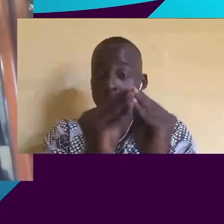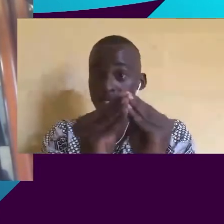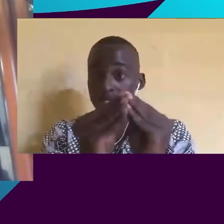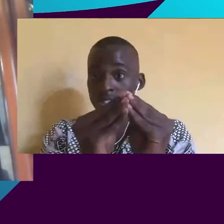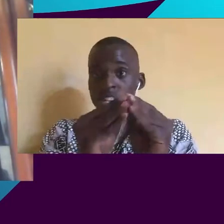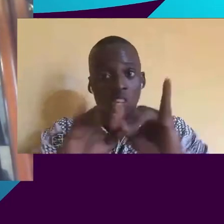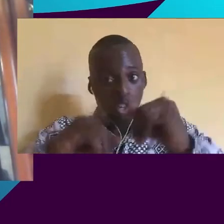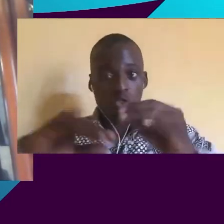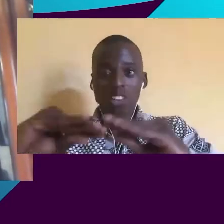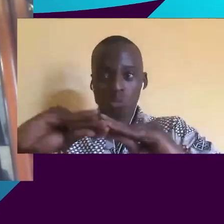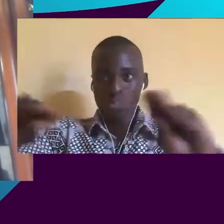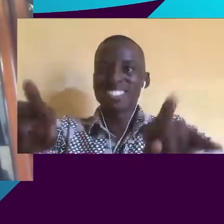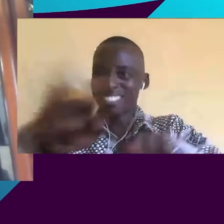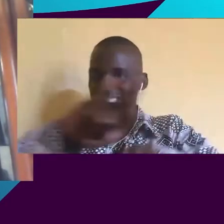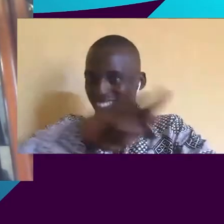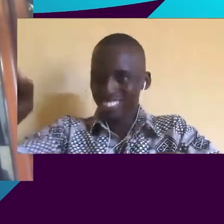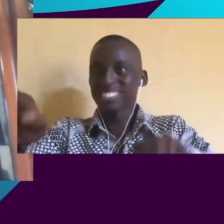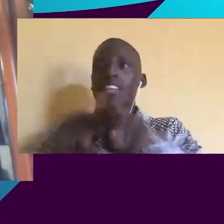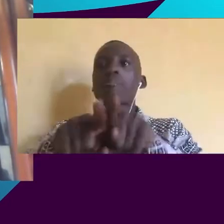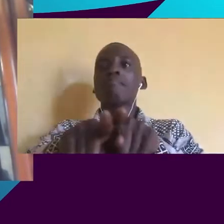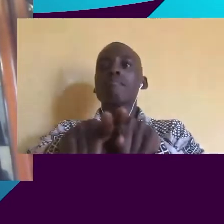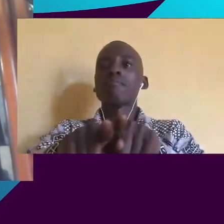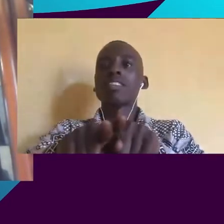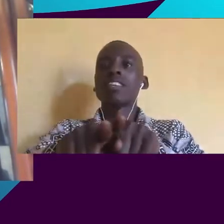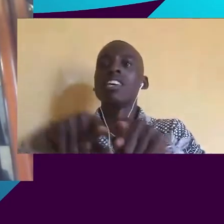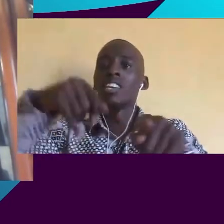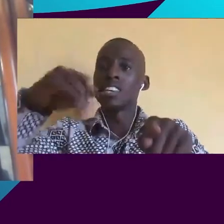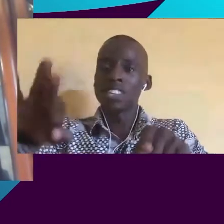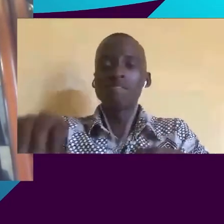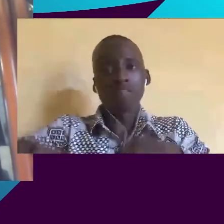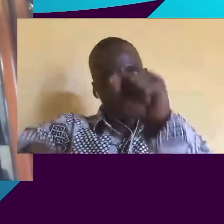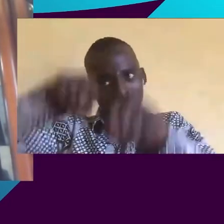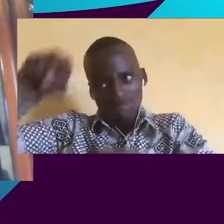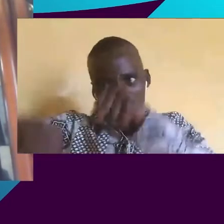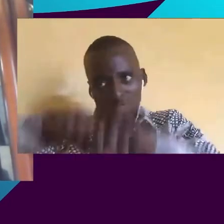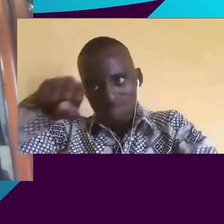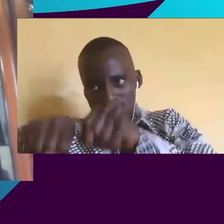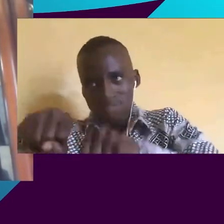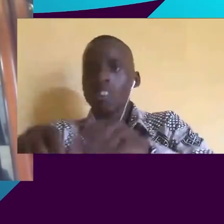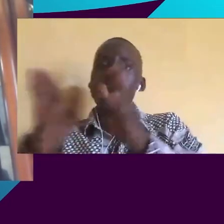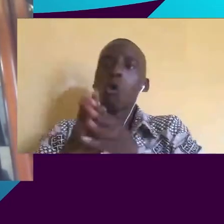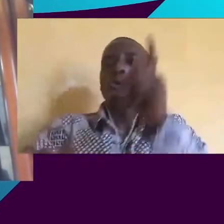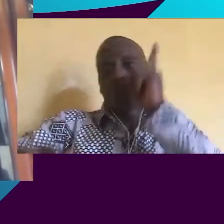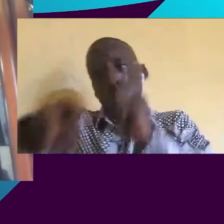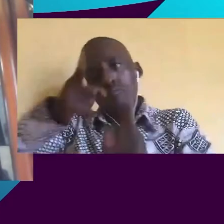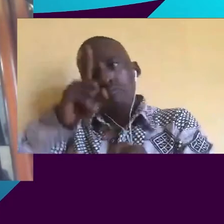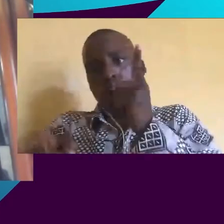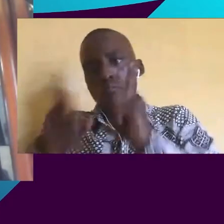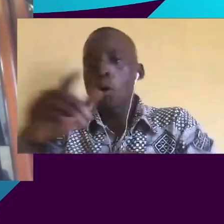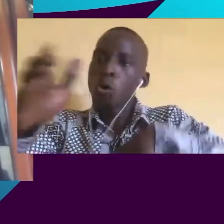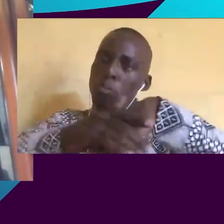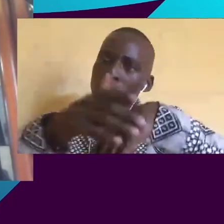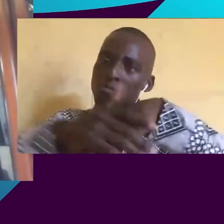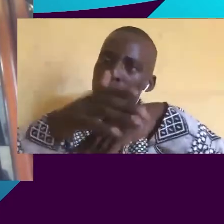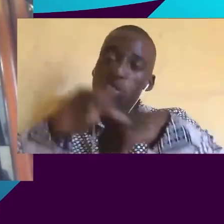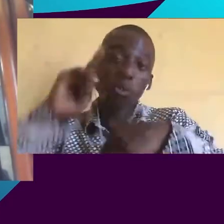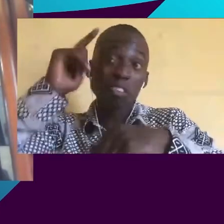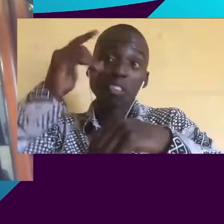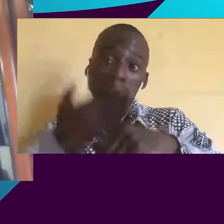way. If you're going to take them bicycle riding, if you're going to take them jogging, if you're going to play soccer and you think they have,